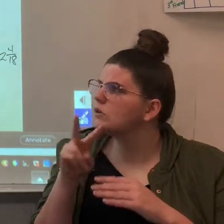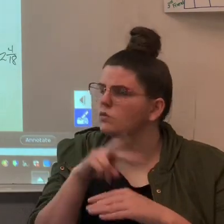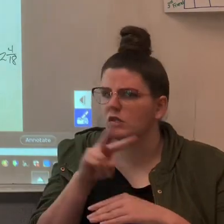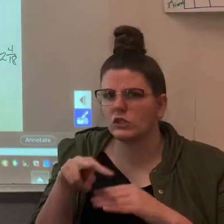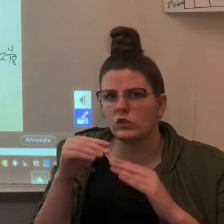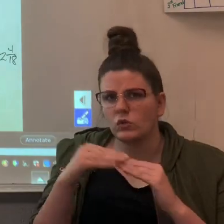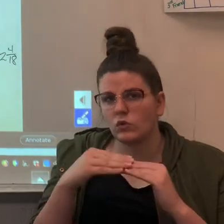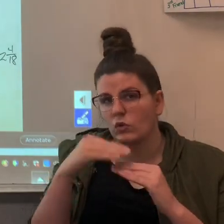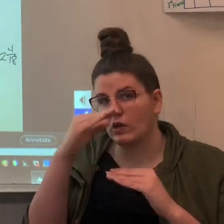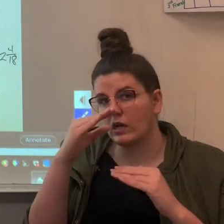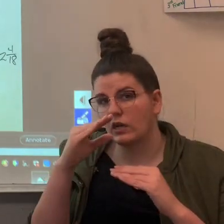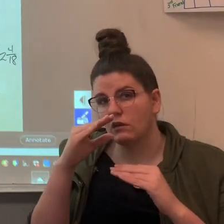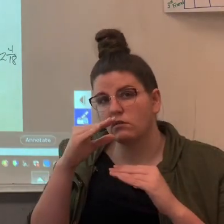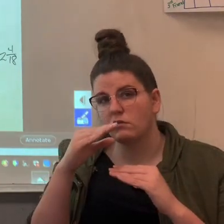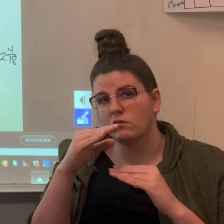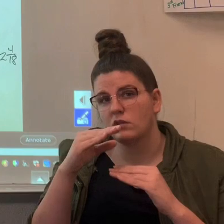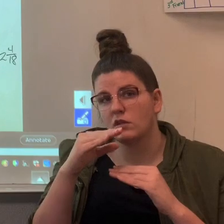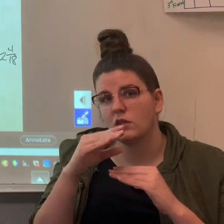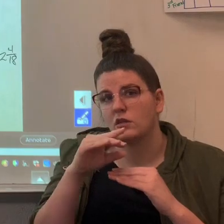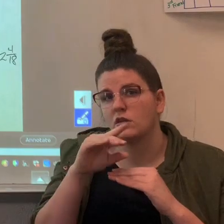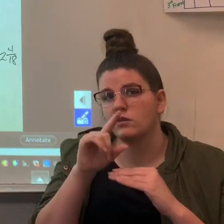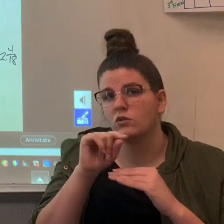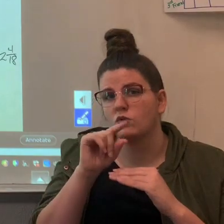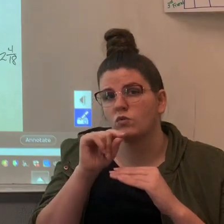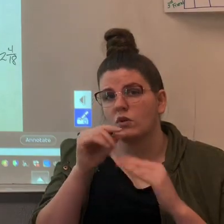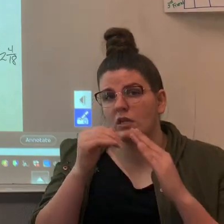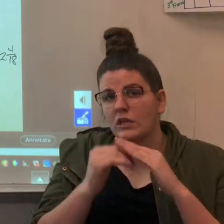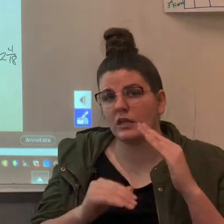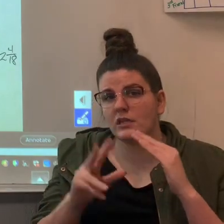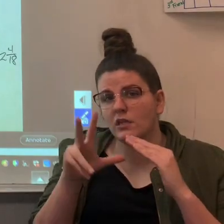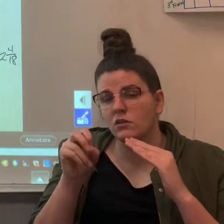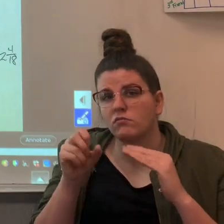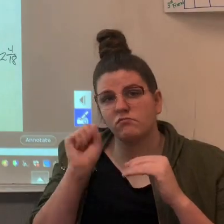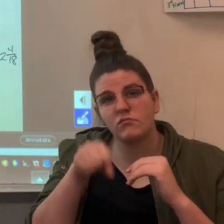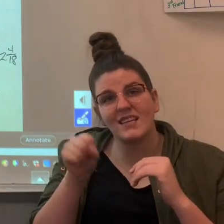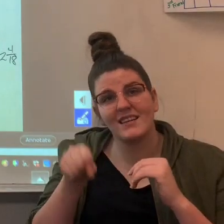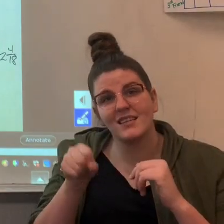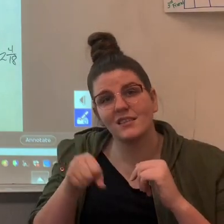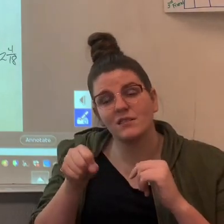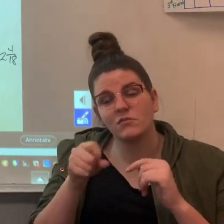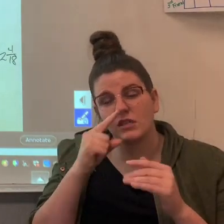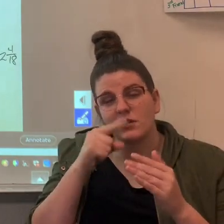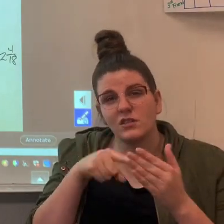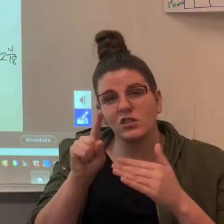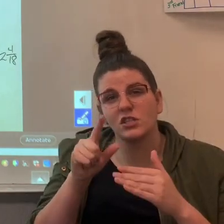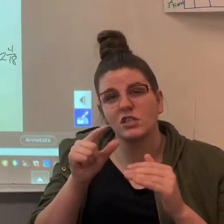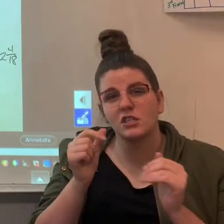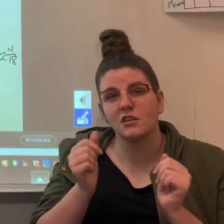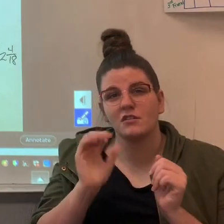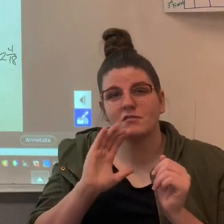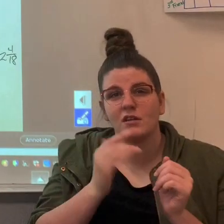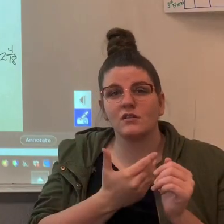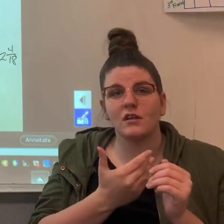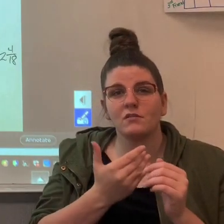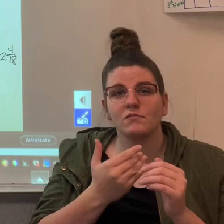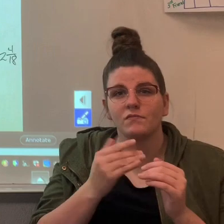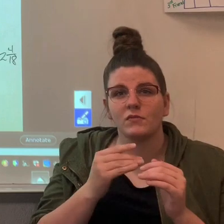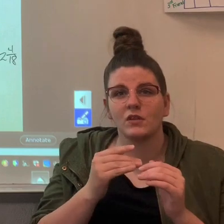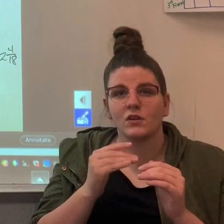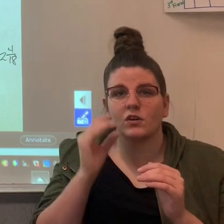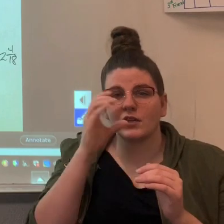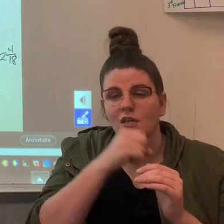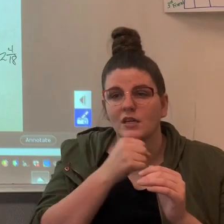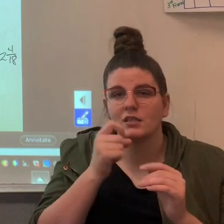30? It is. So it does check out with our estimation. So the answer is